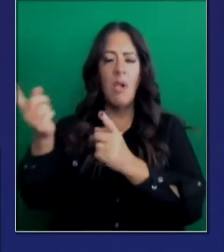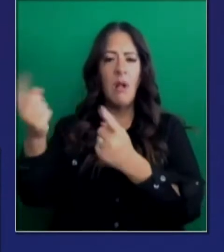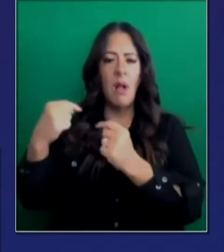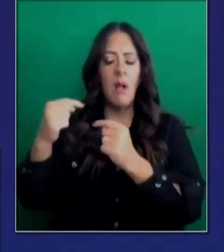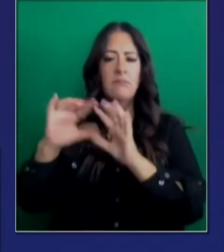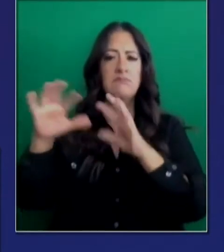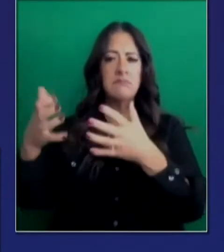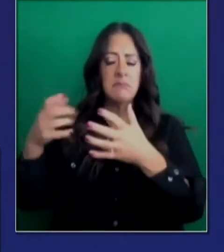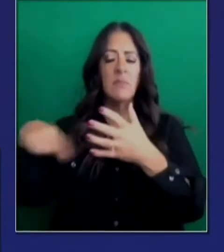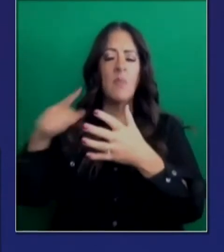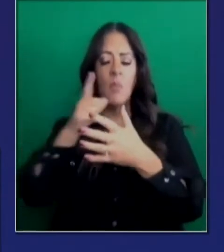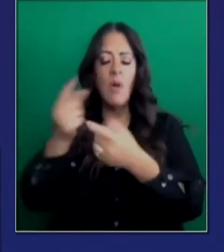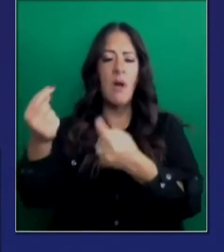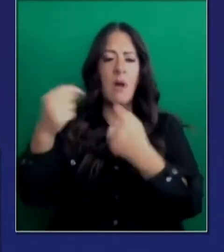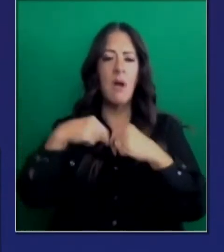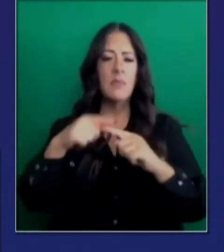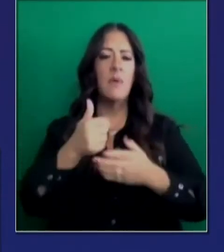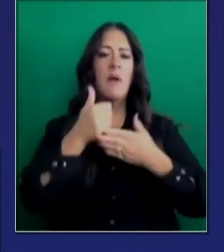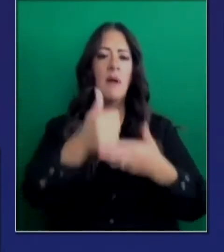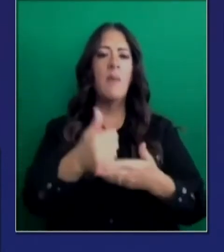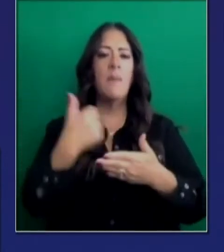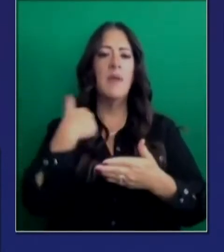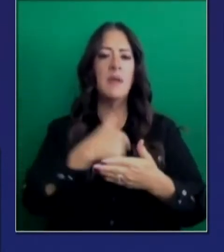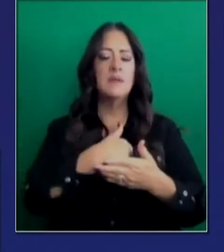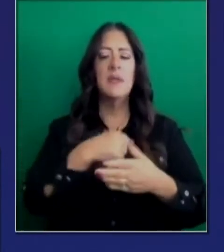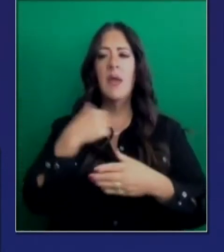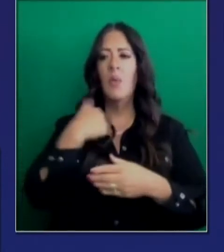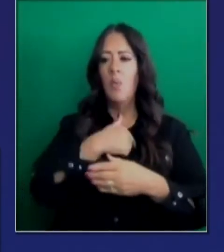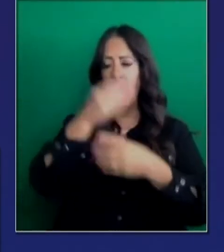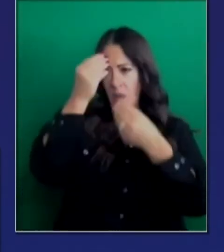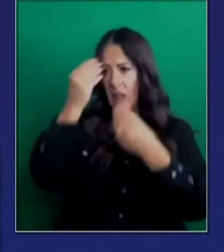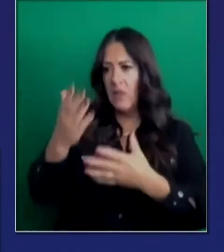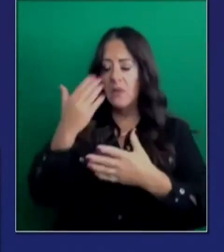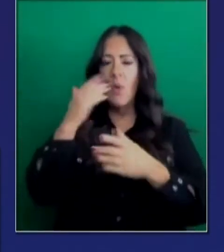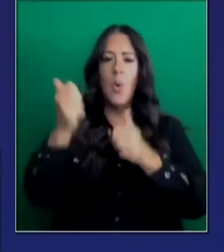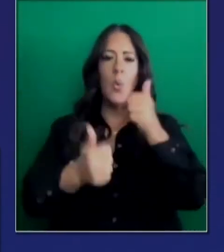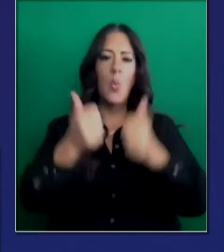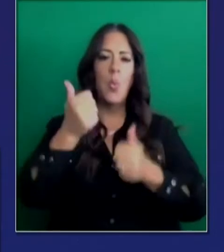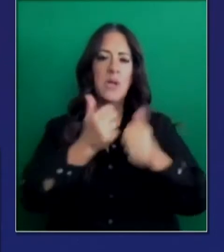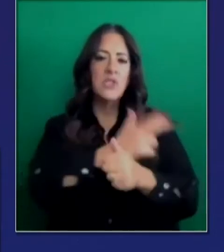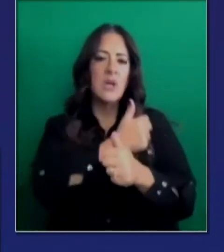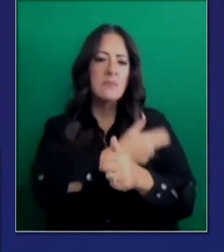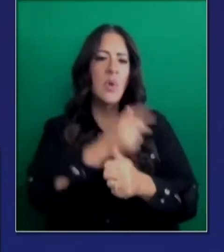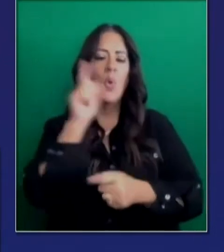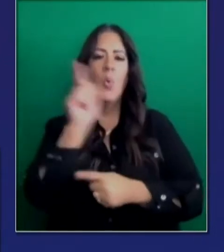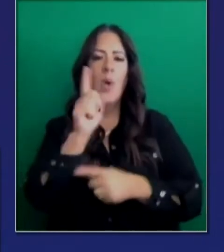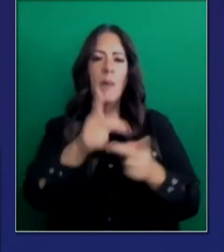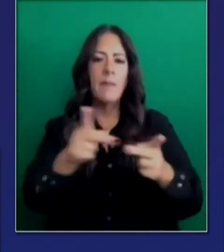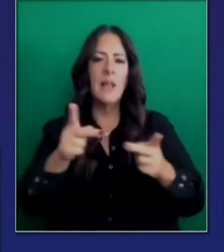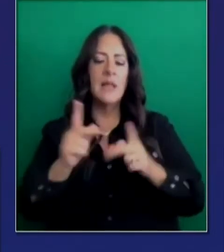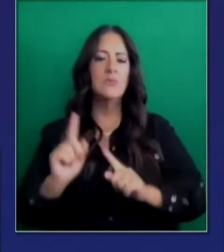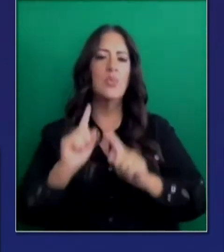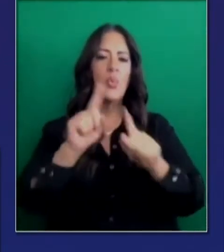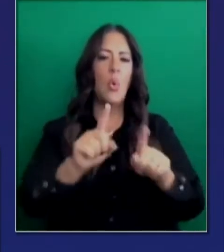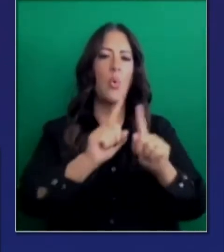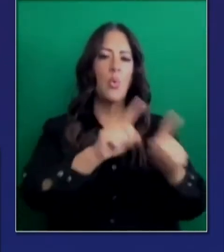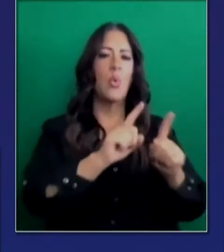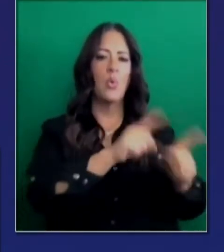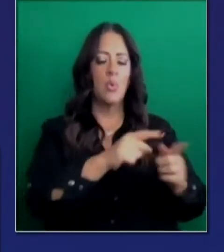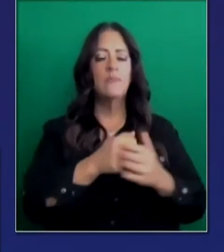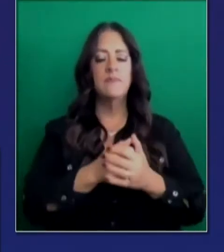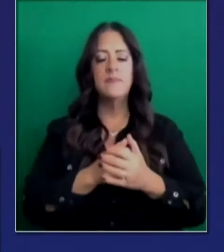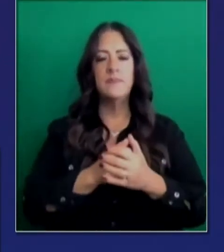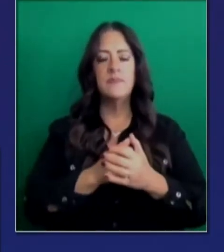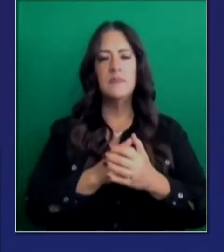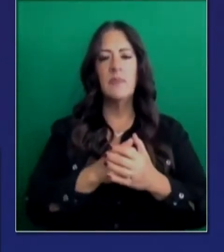of identifying exactly where they go, but we have 1,000 members, that team that will be